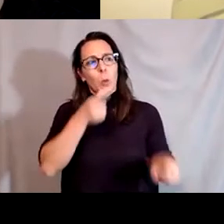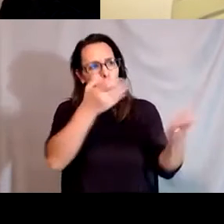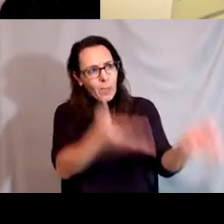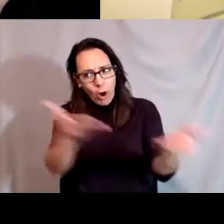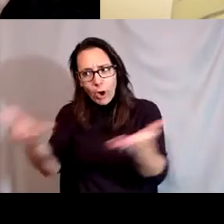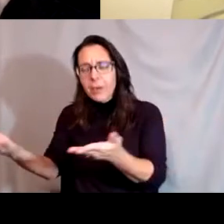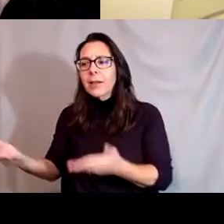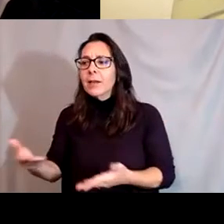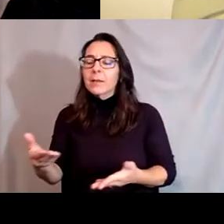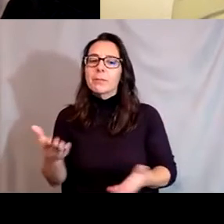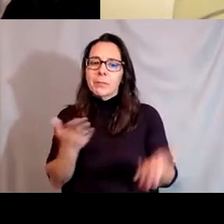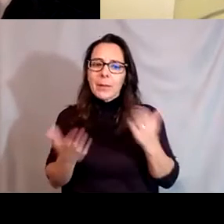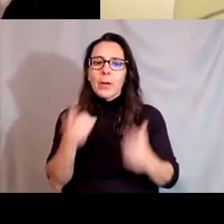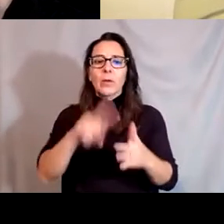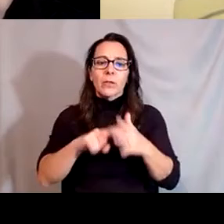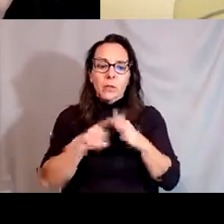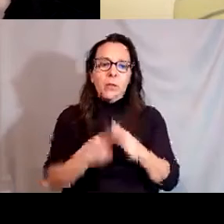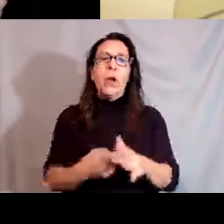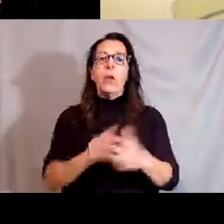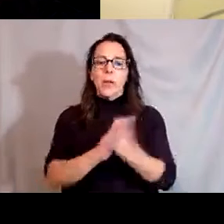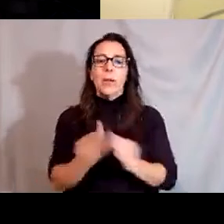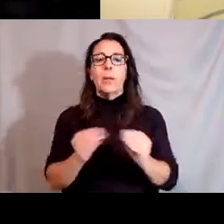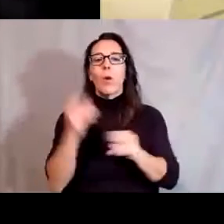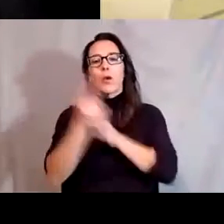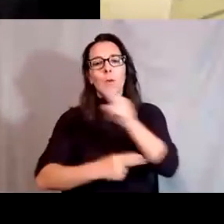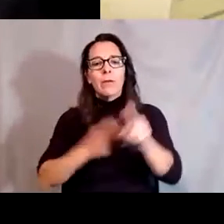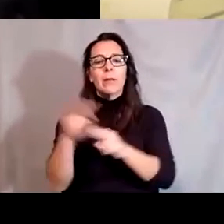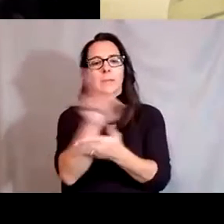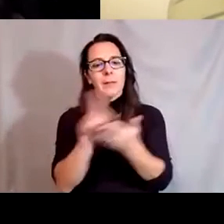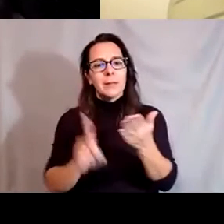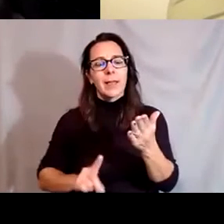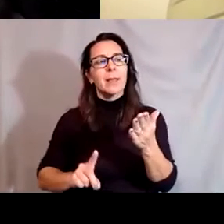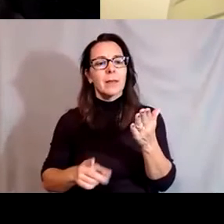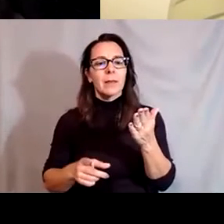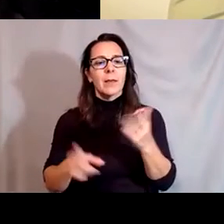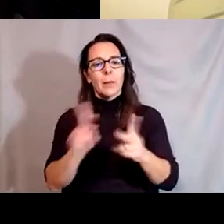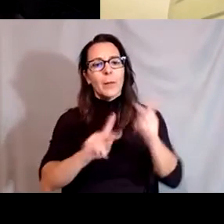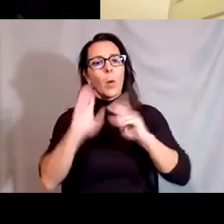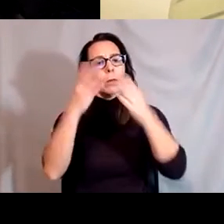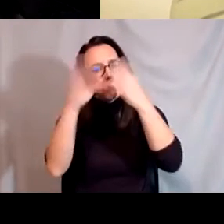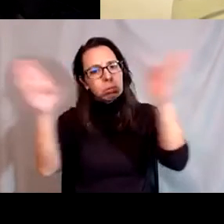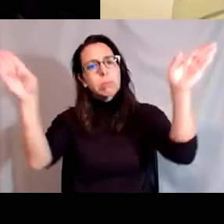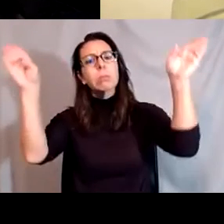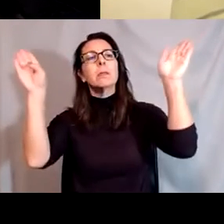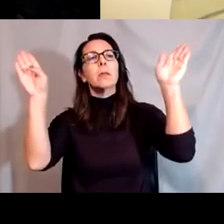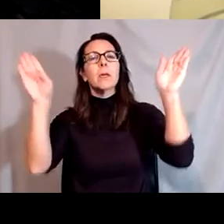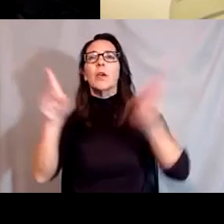more universal. Like Stephen said, people will start to think about how we design, you know, our